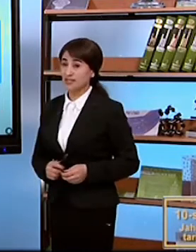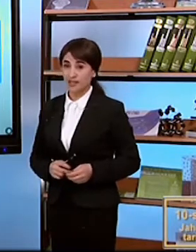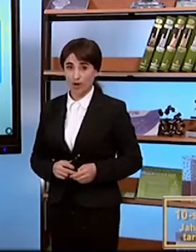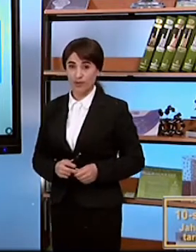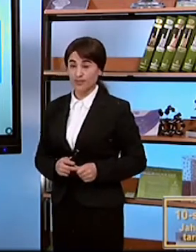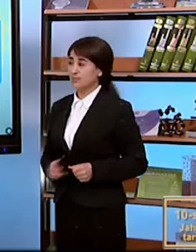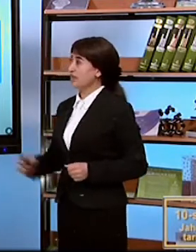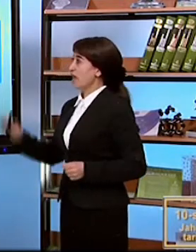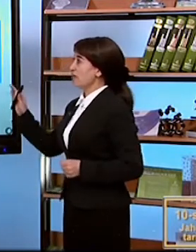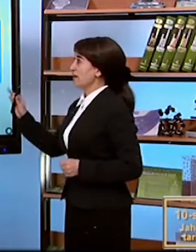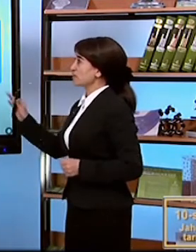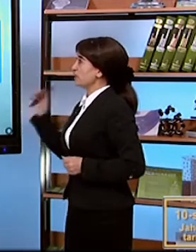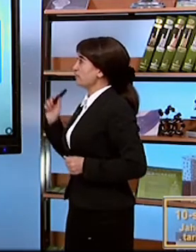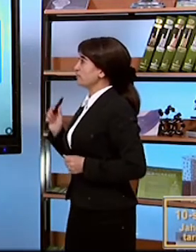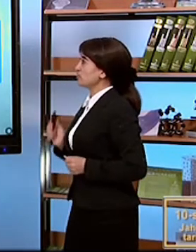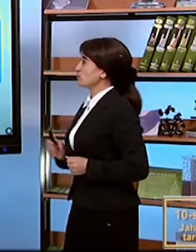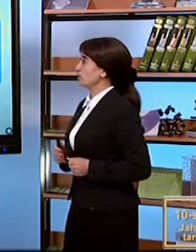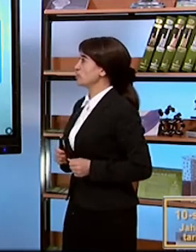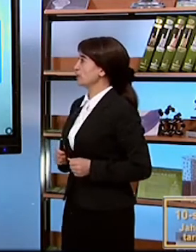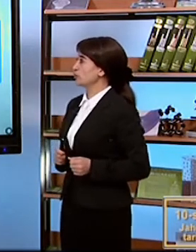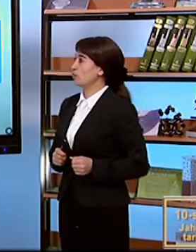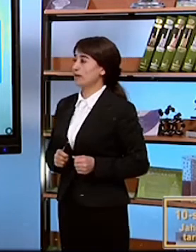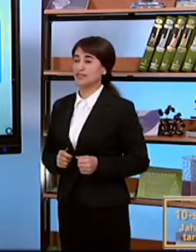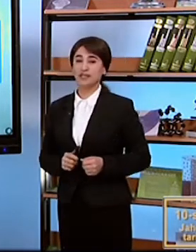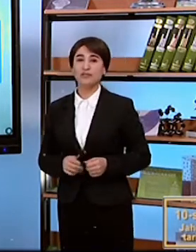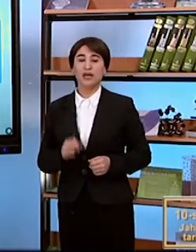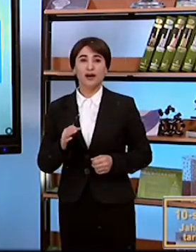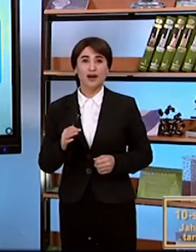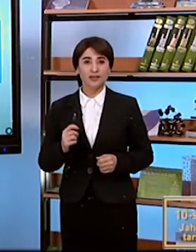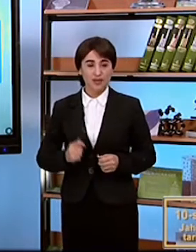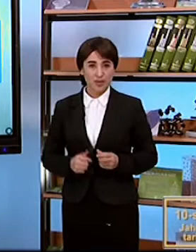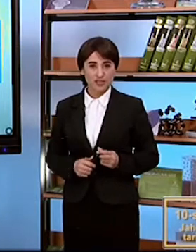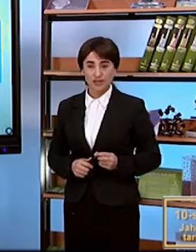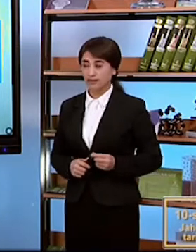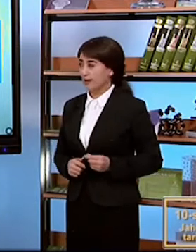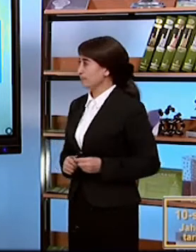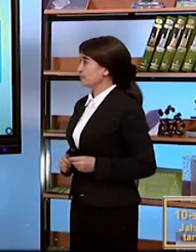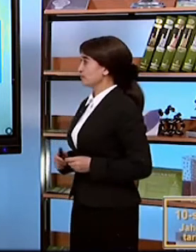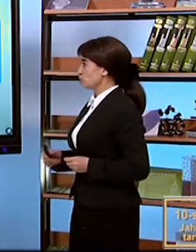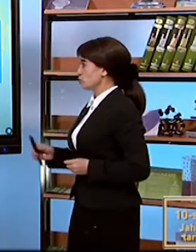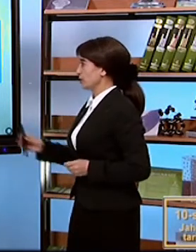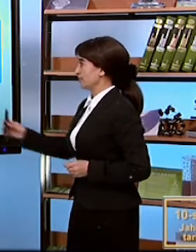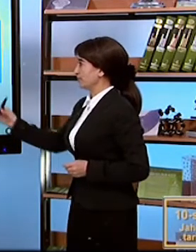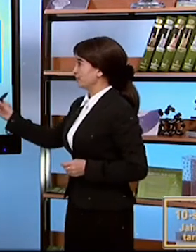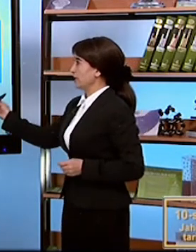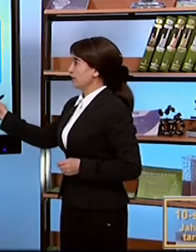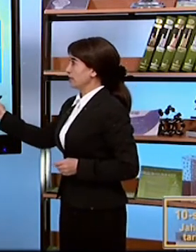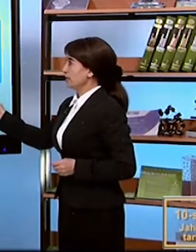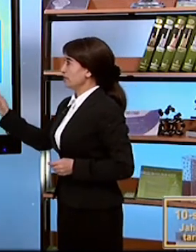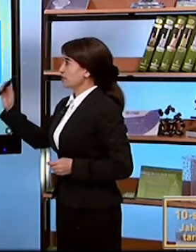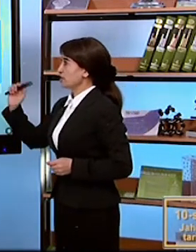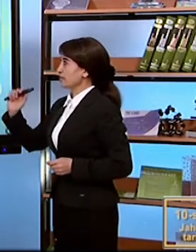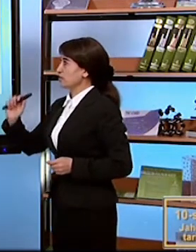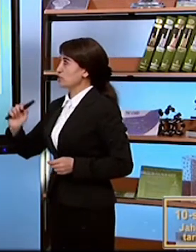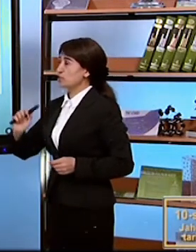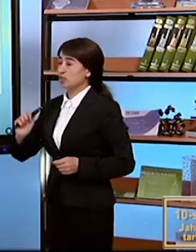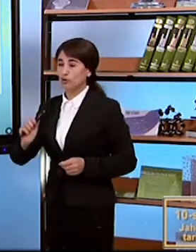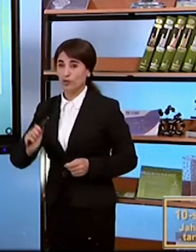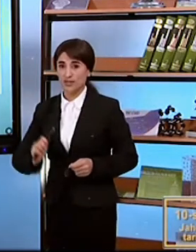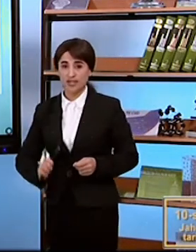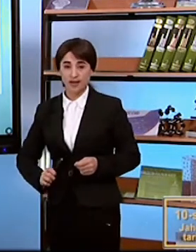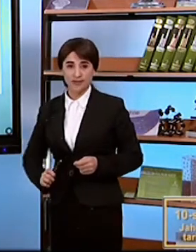Keyingi savolimiz: Varshava tinchlik shartnomasi qanday maqsadda tuzildi? Demak, Varshava